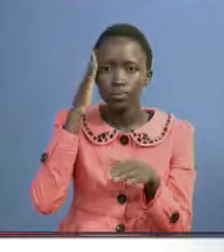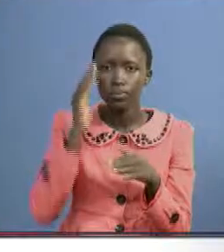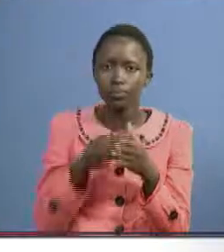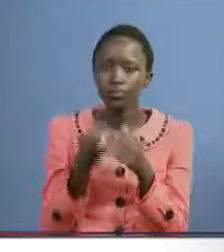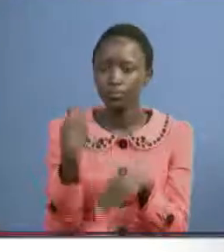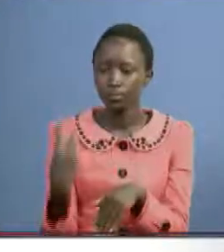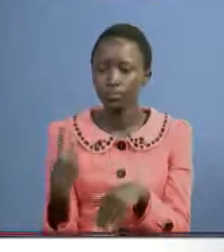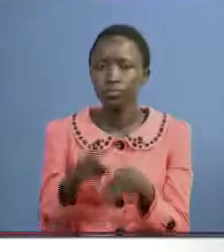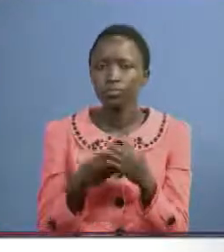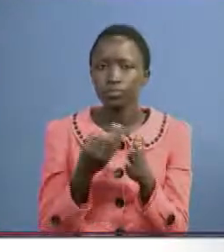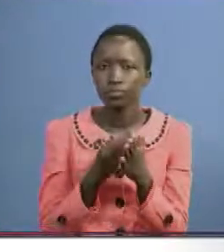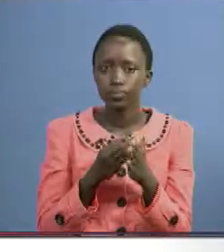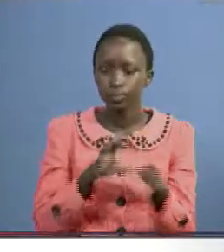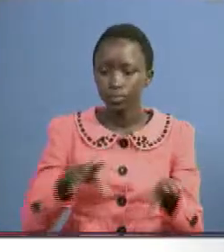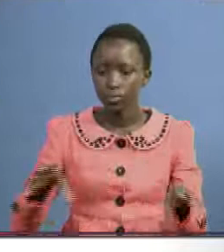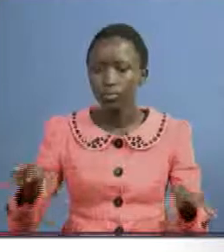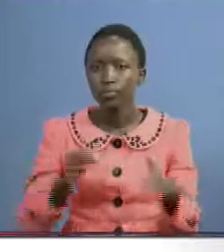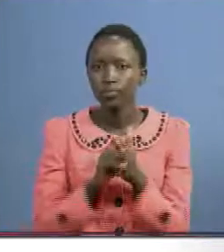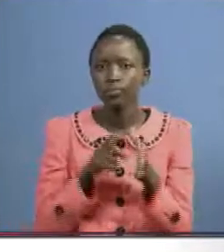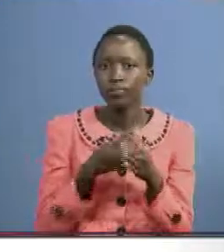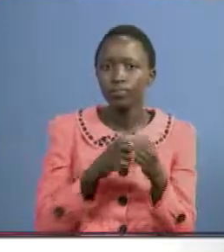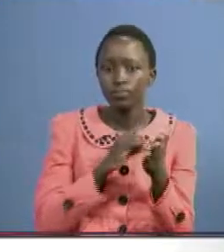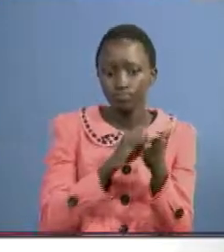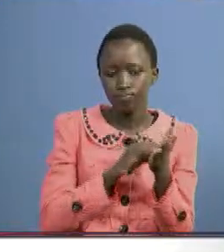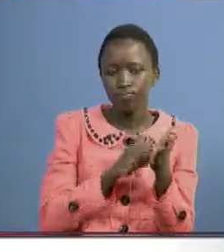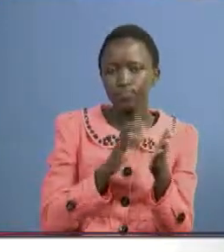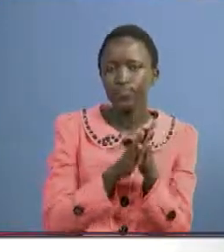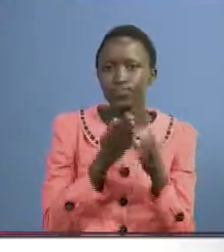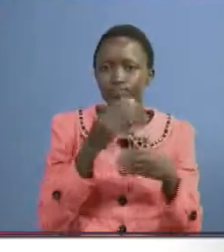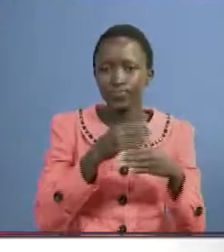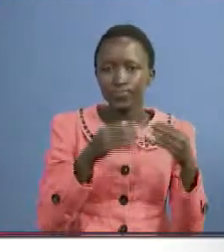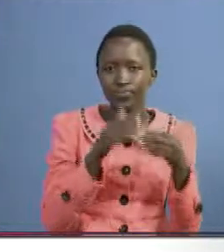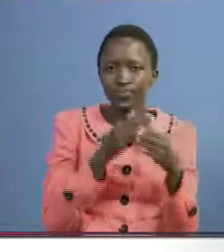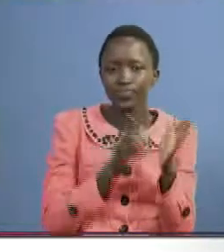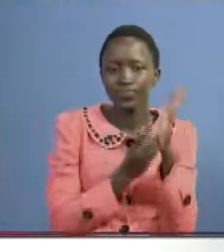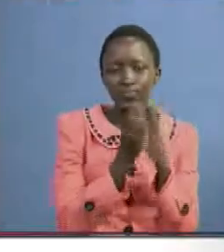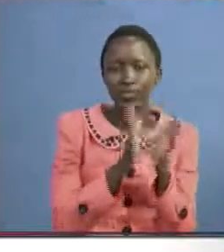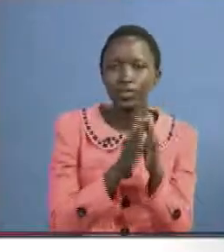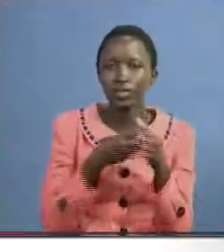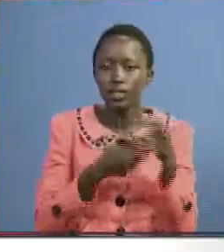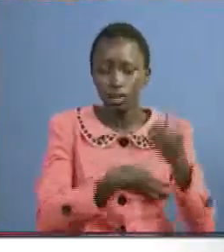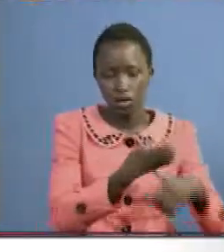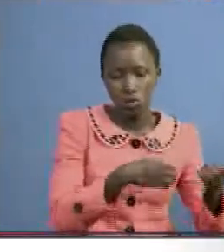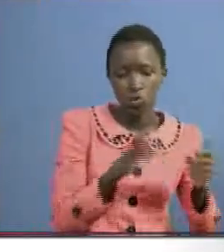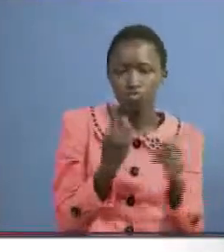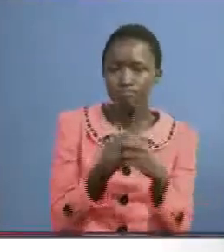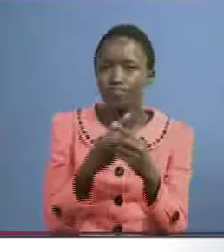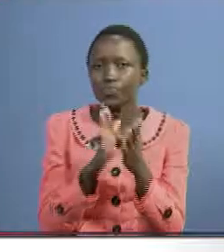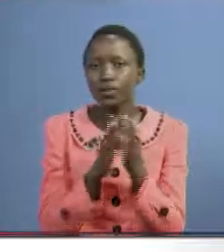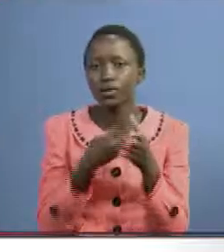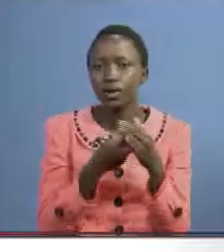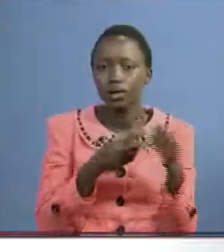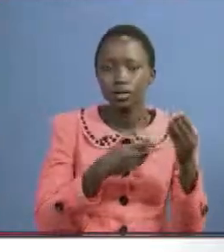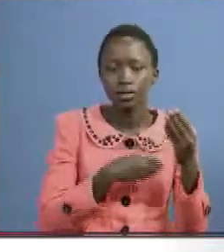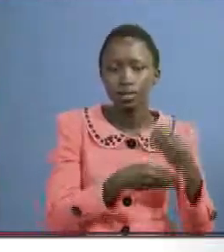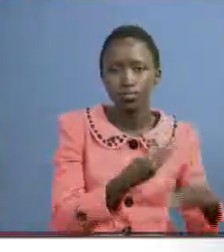single liberalized market that will spur industrialization, infrastructural development, economic diversification, and